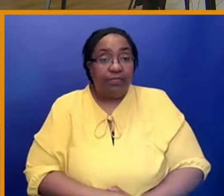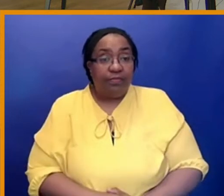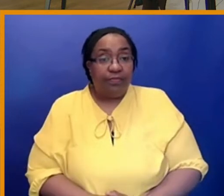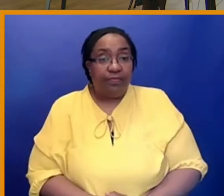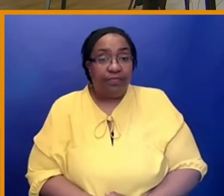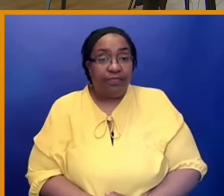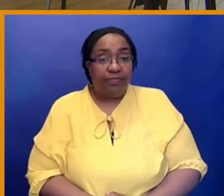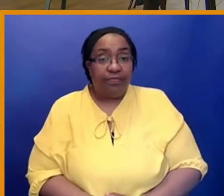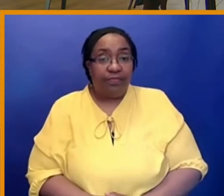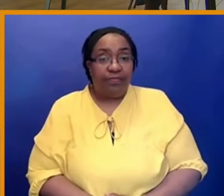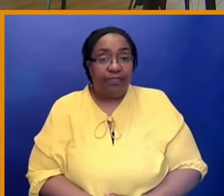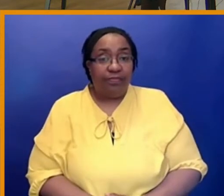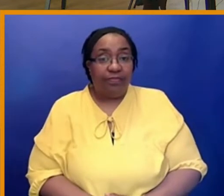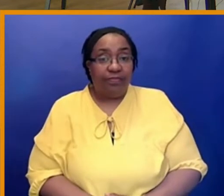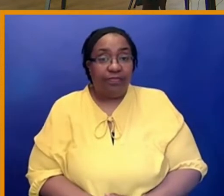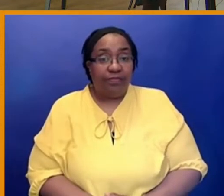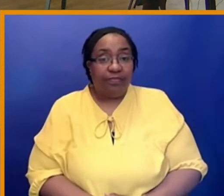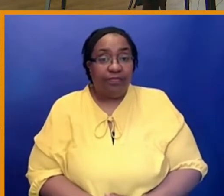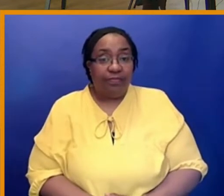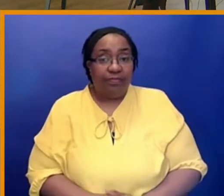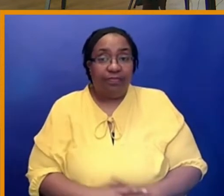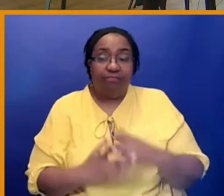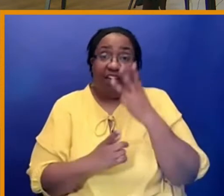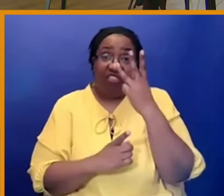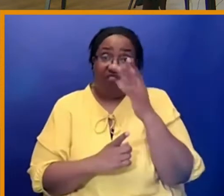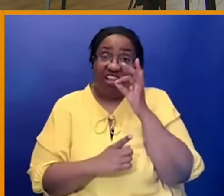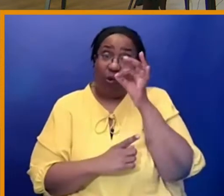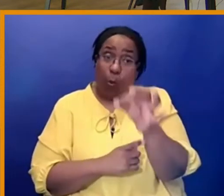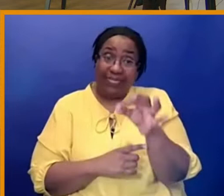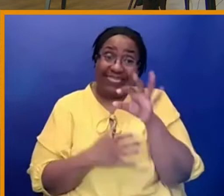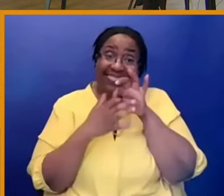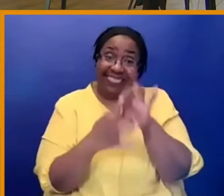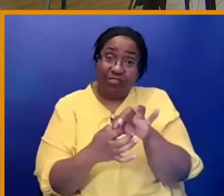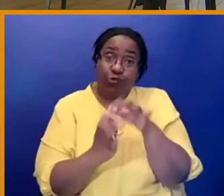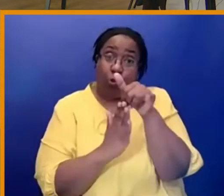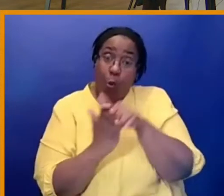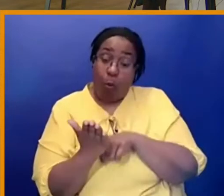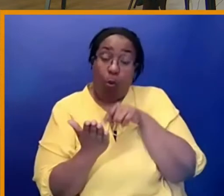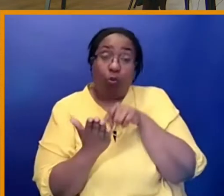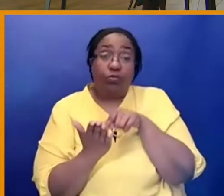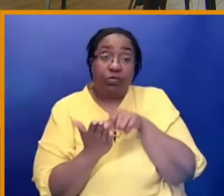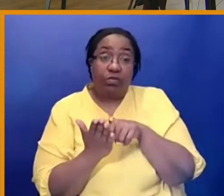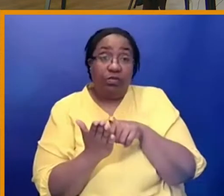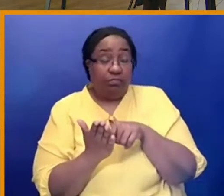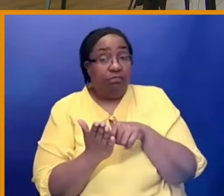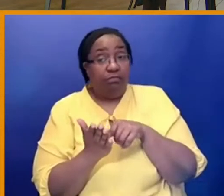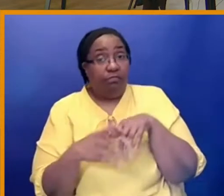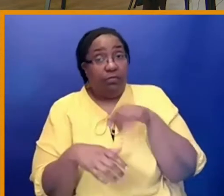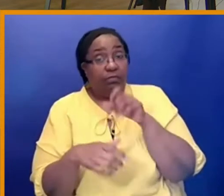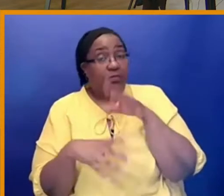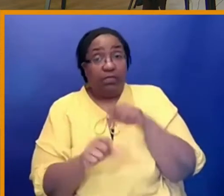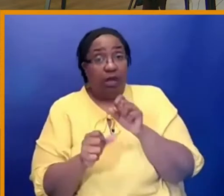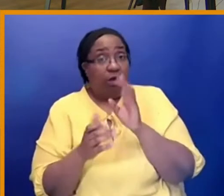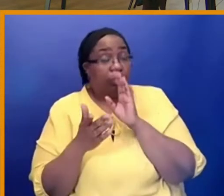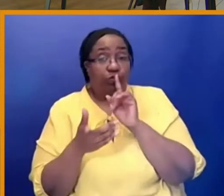Three questions for the report, so I'm going to move straight to answering those questions. I hope that's the right